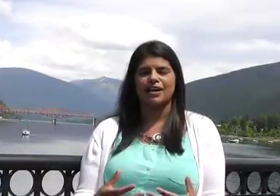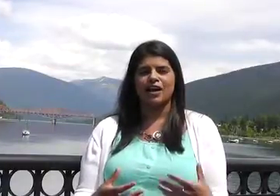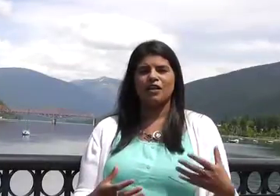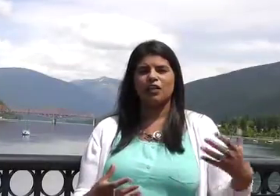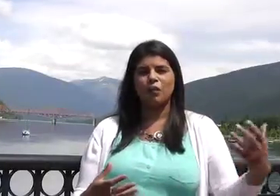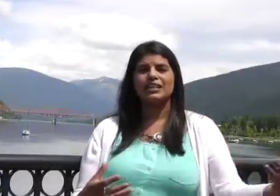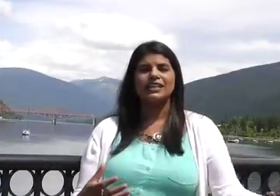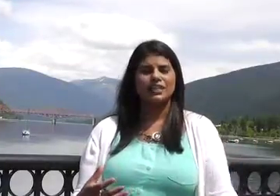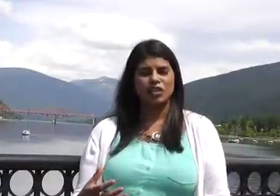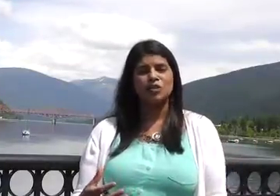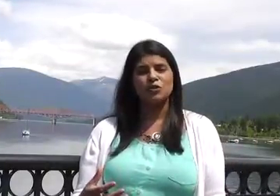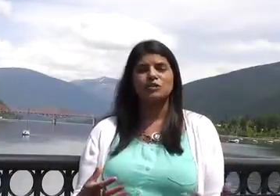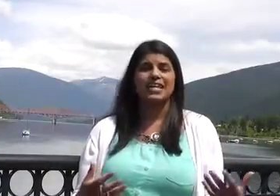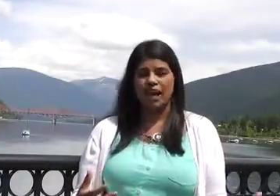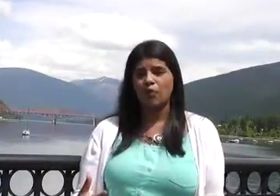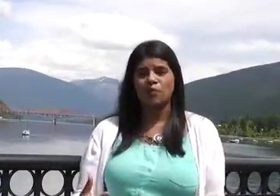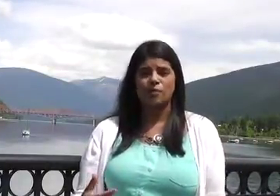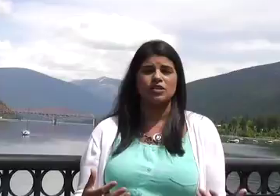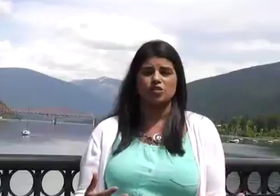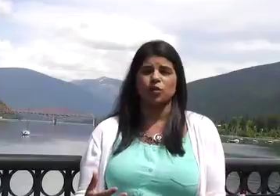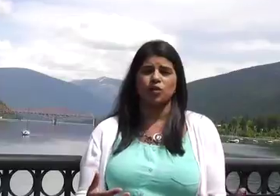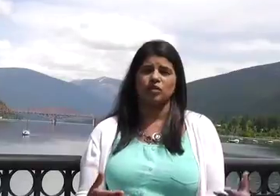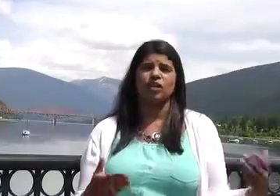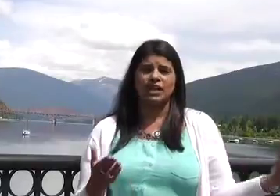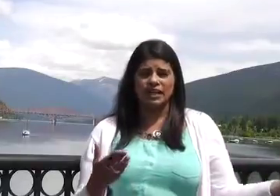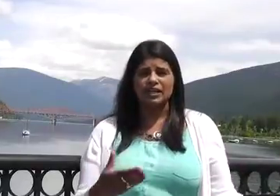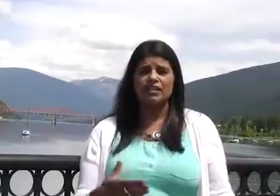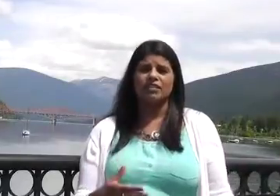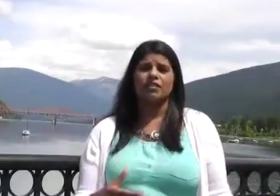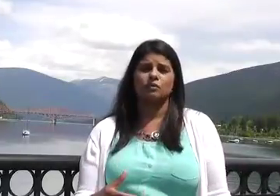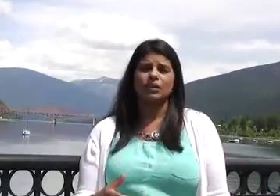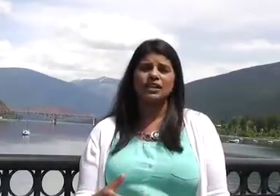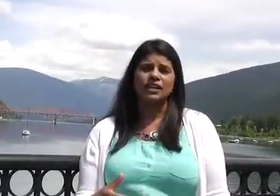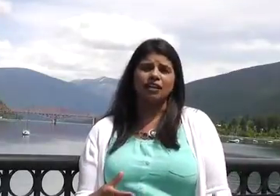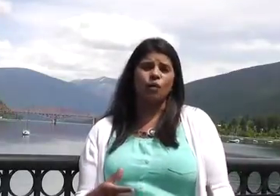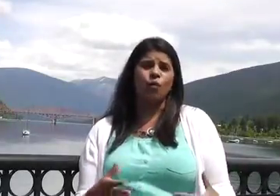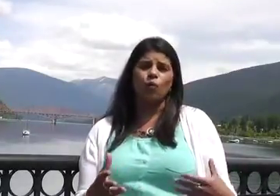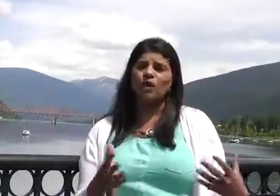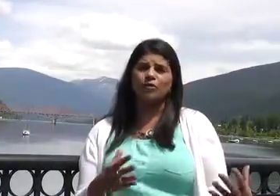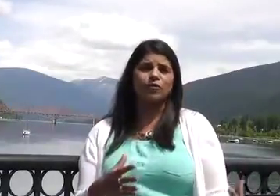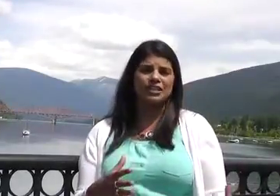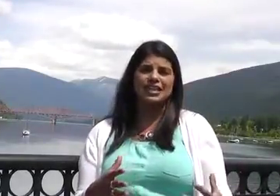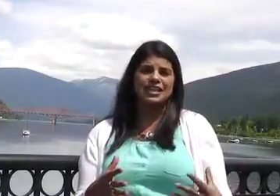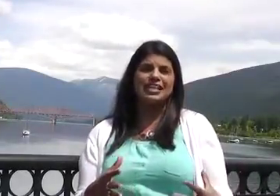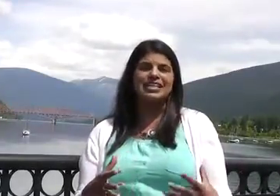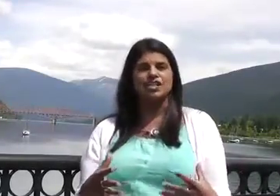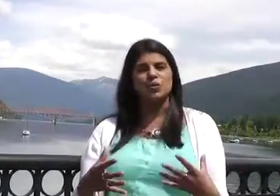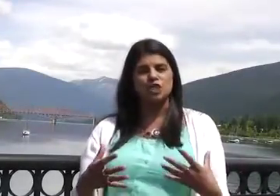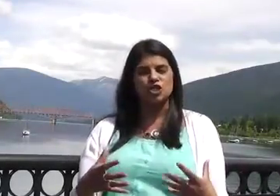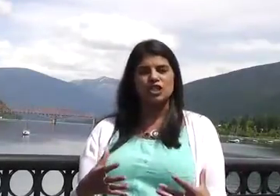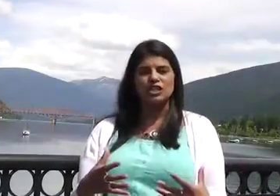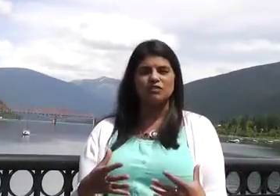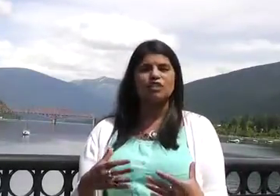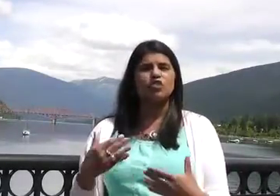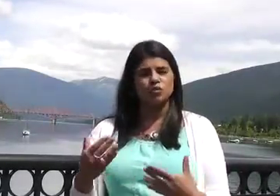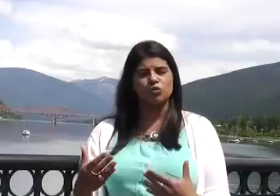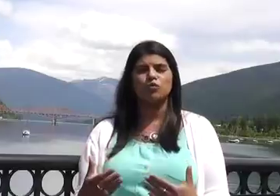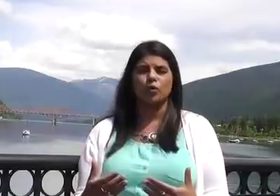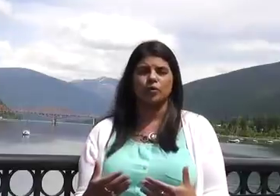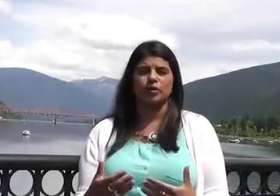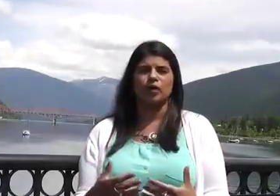that we can continue to help them and support them in completing whatever it is that they need to achieve